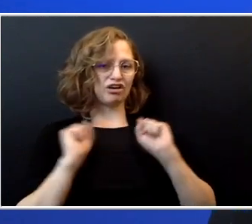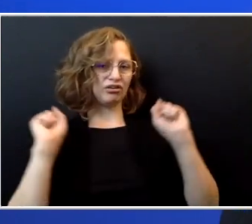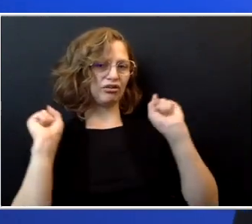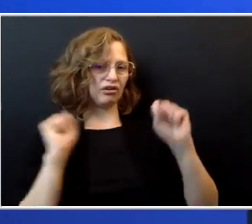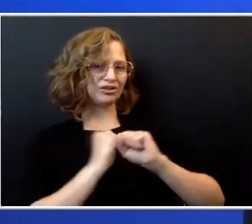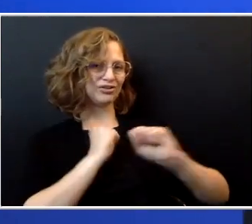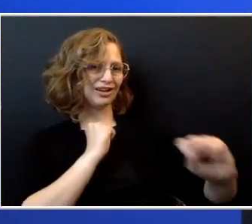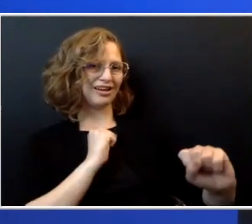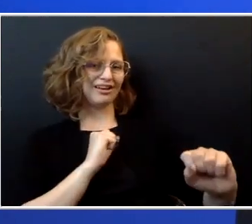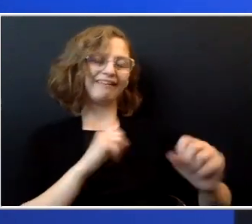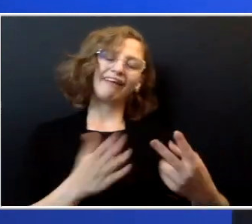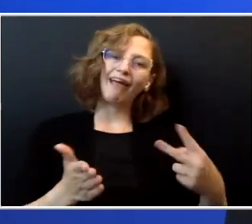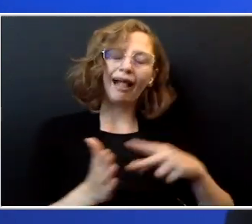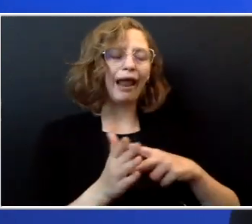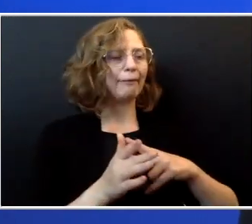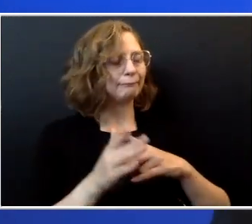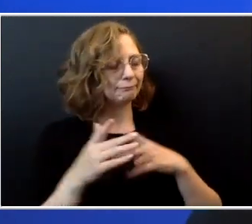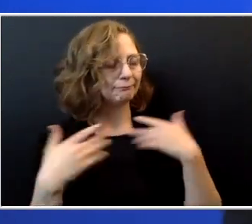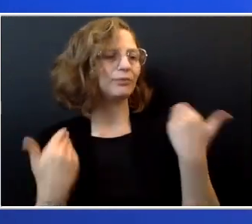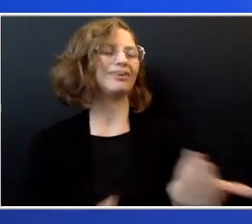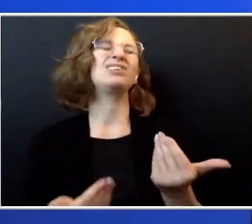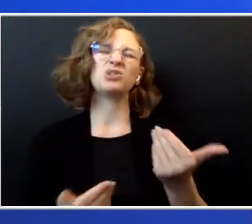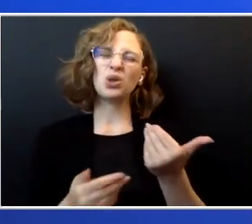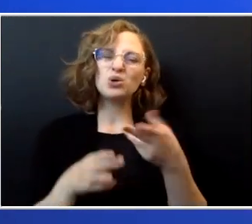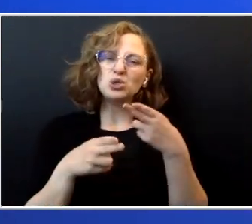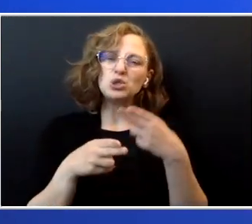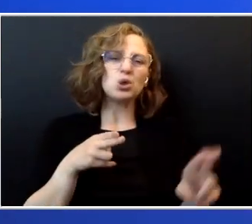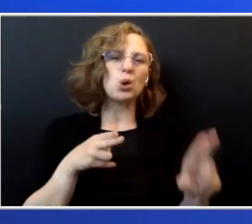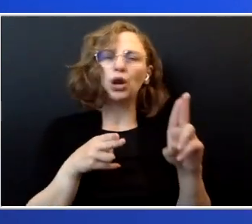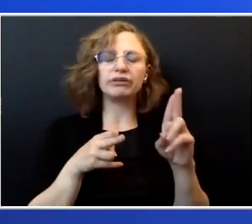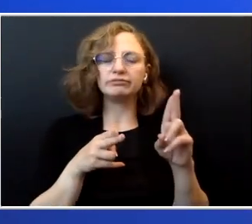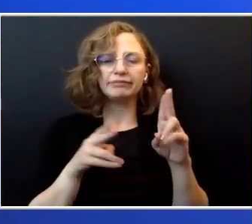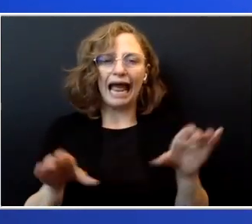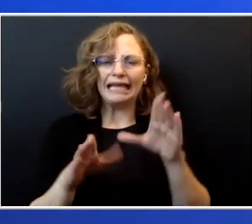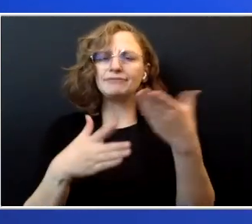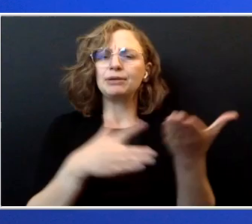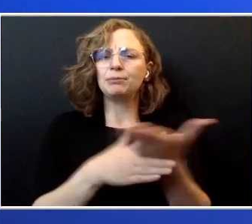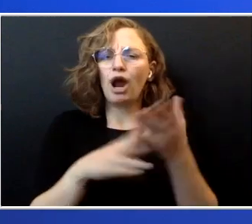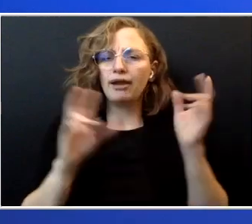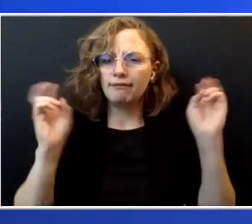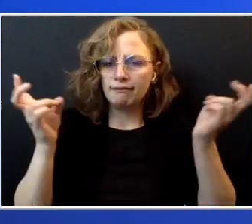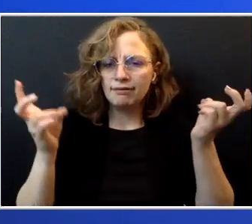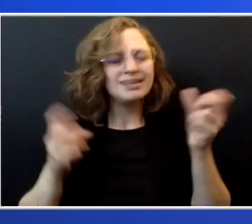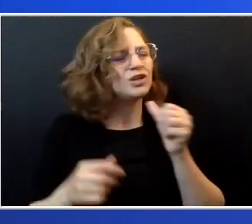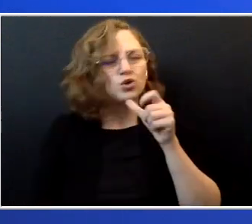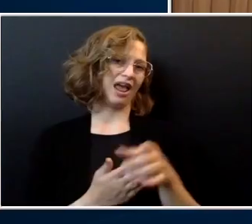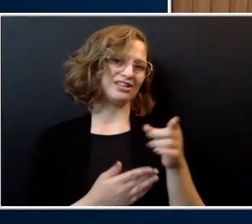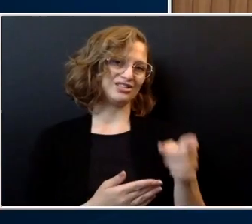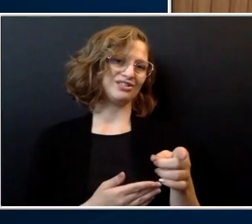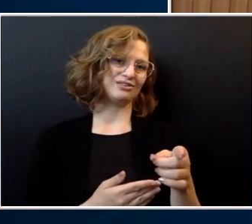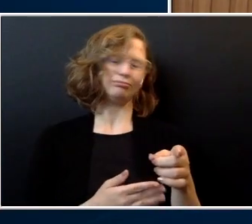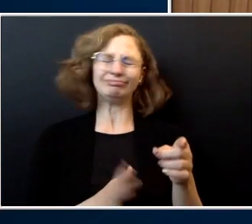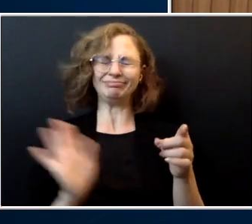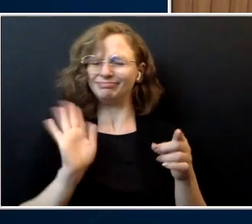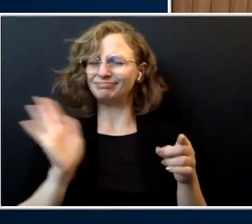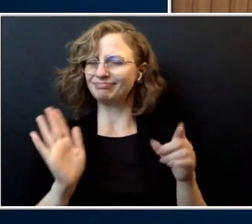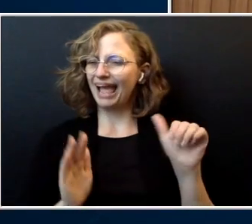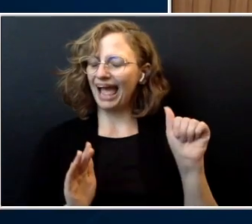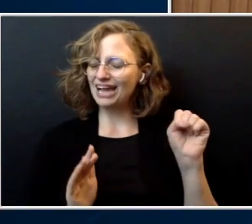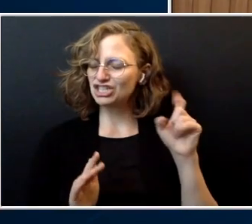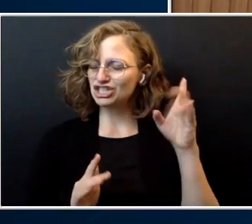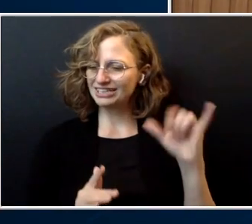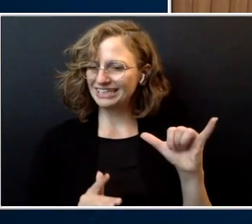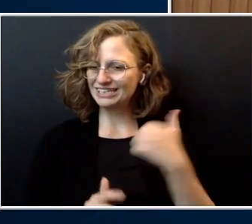to gear in time for warming up and cooling down. Those are just like beneficial boosts throughout your day. You can go for it at that moment. Ashley,